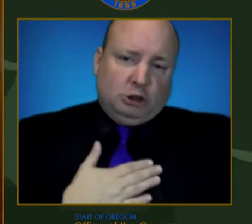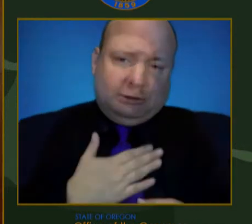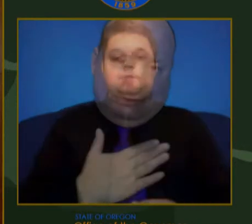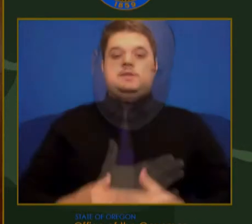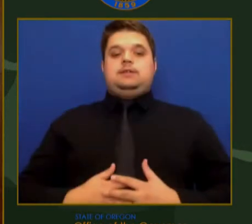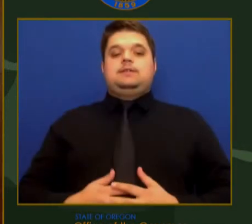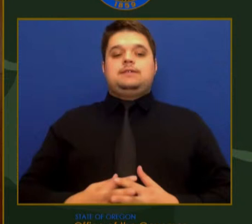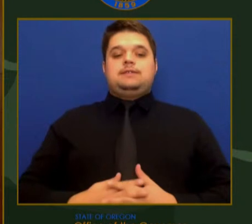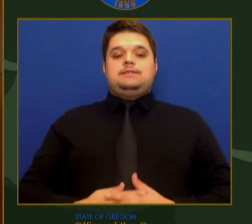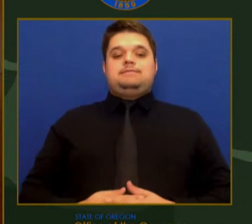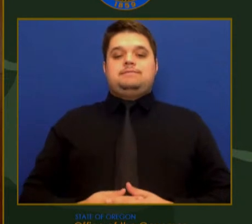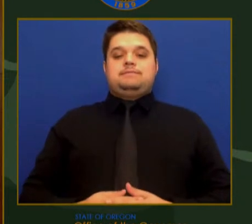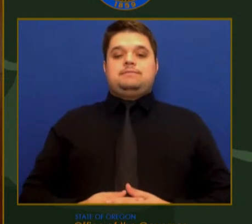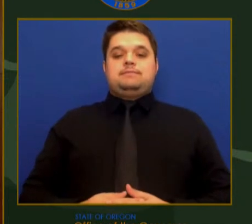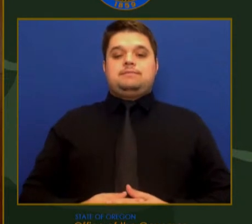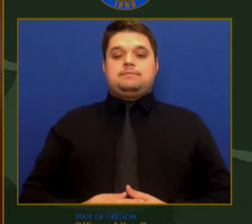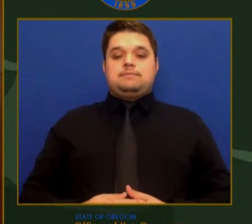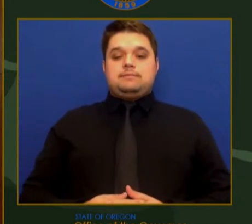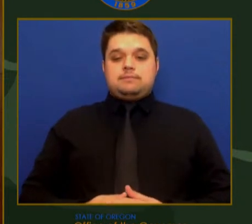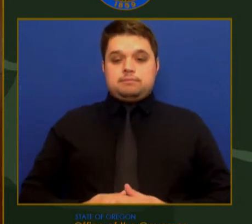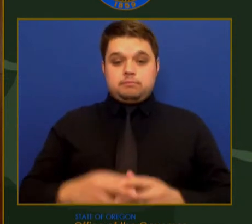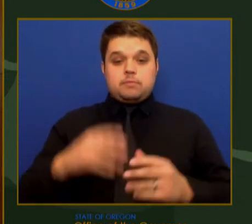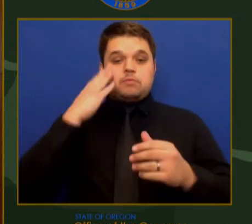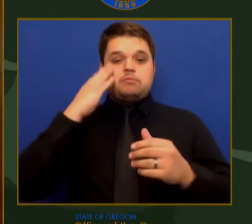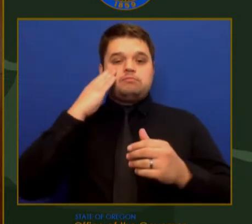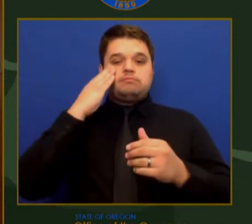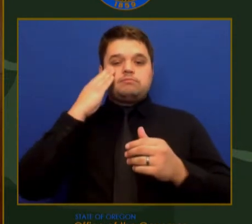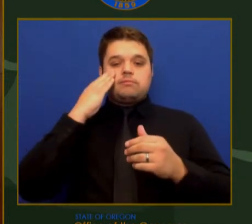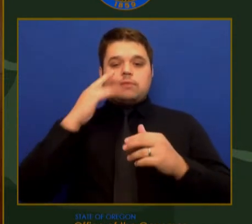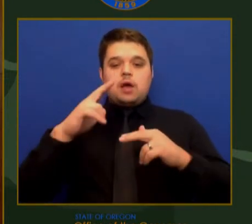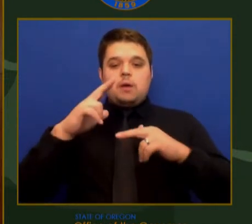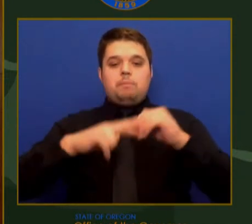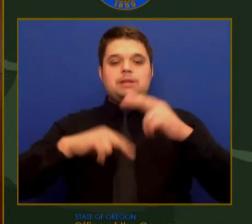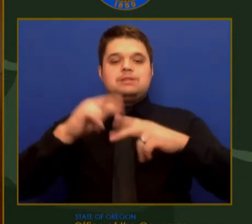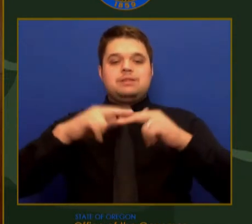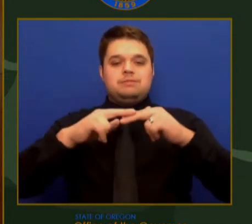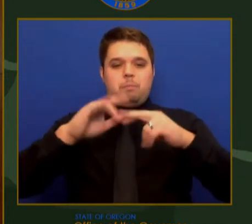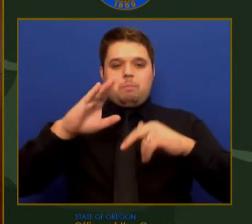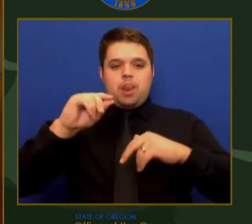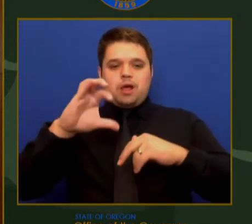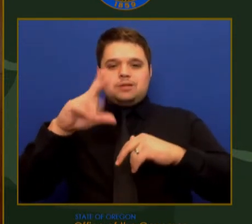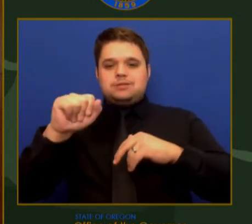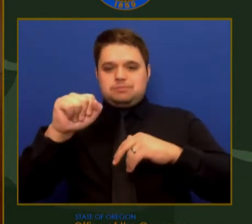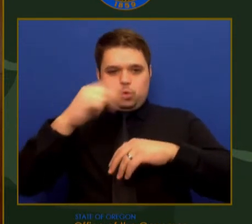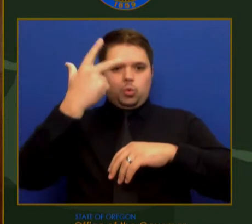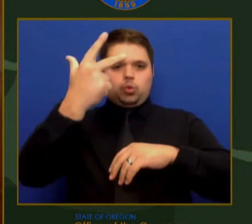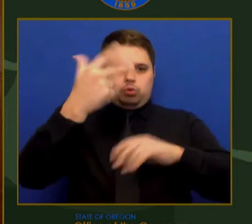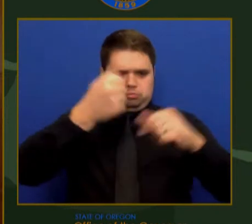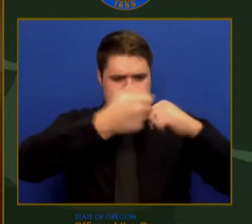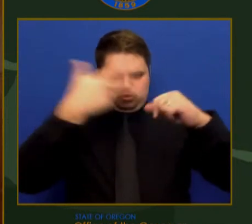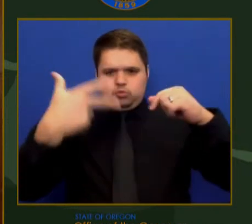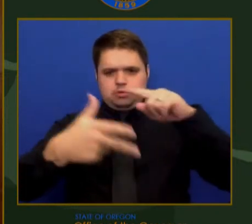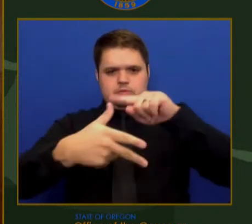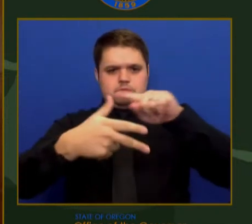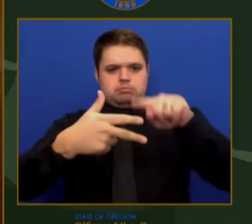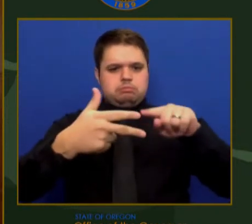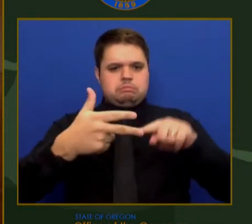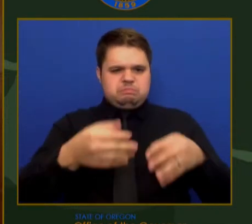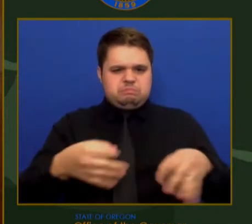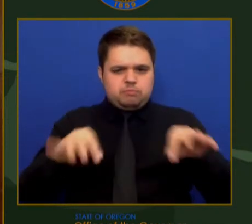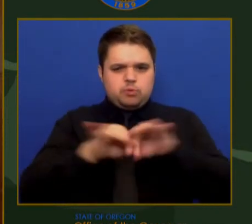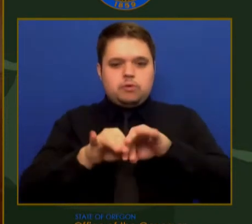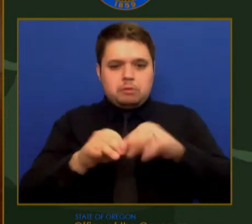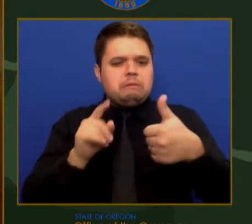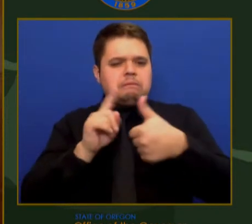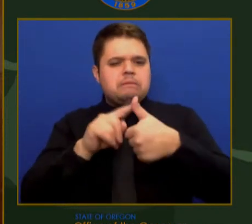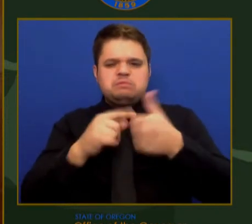The building blocks of Future Ready Oregon can be summarized in three key investments. First, we will surge an